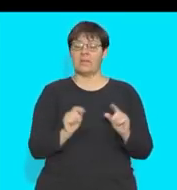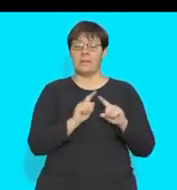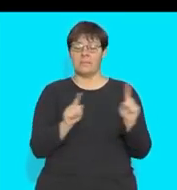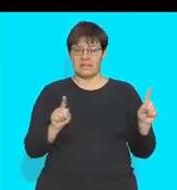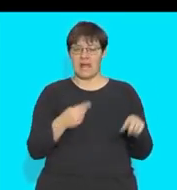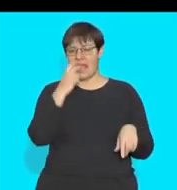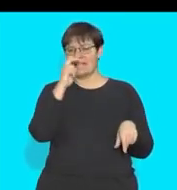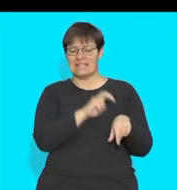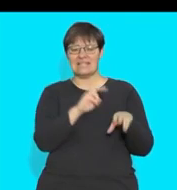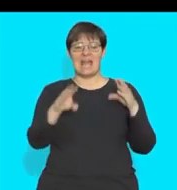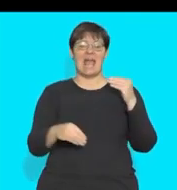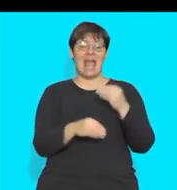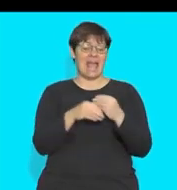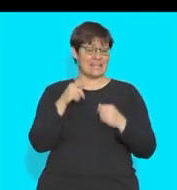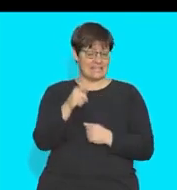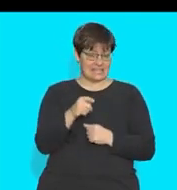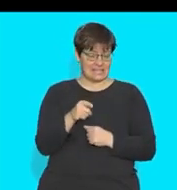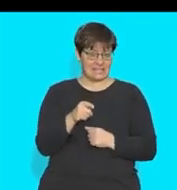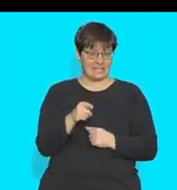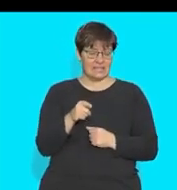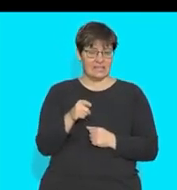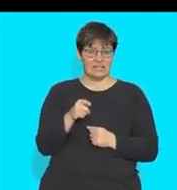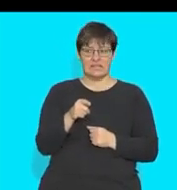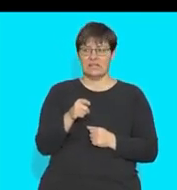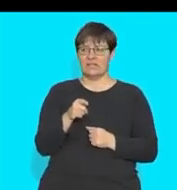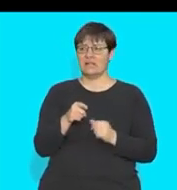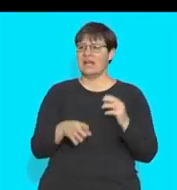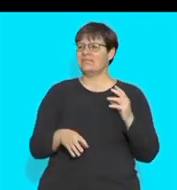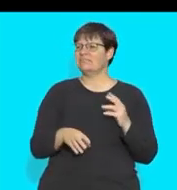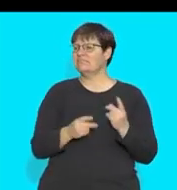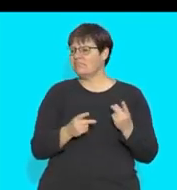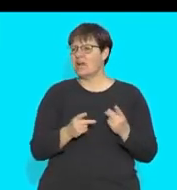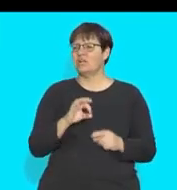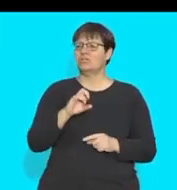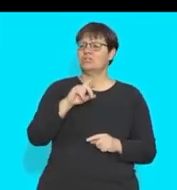But I just needed to add something to this, is that